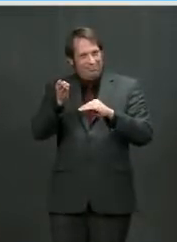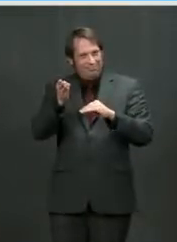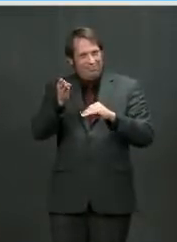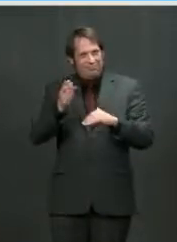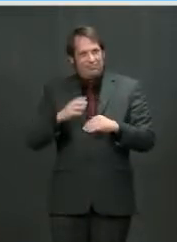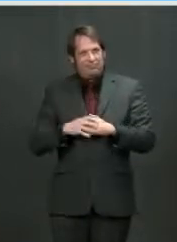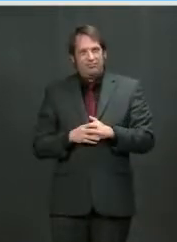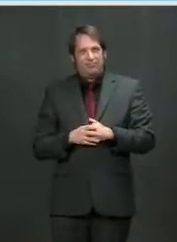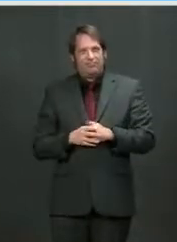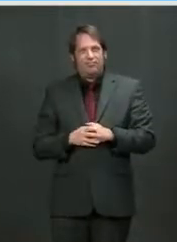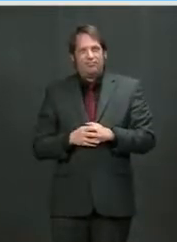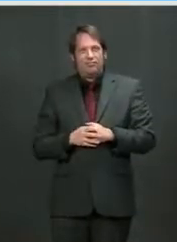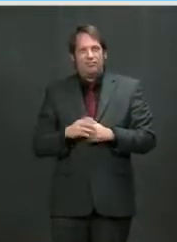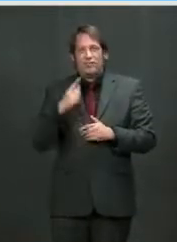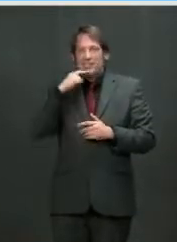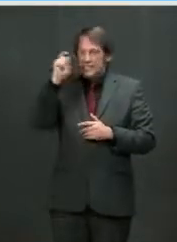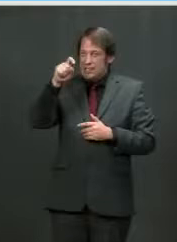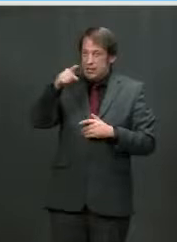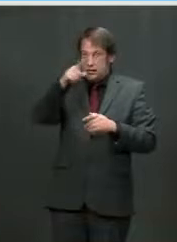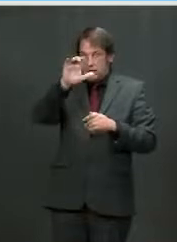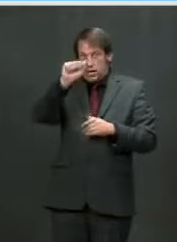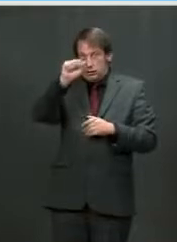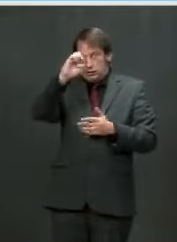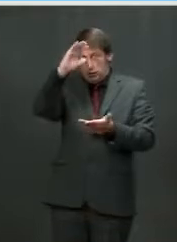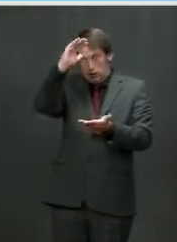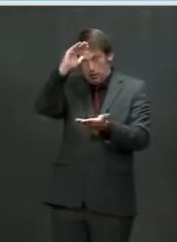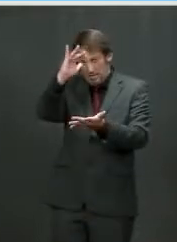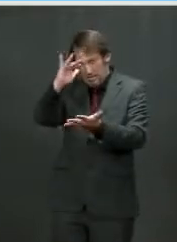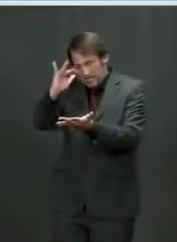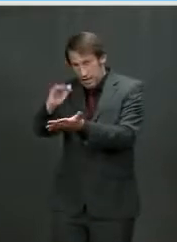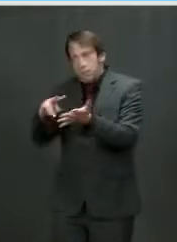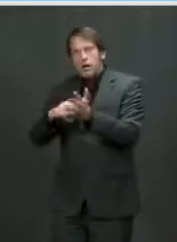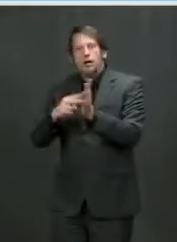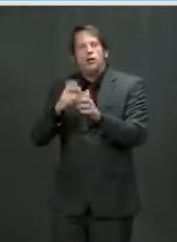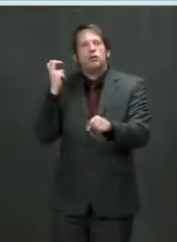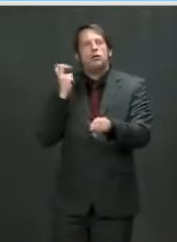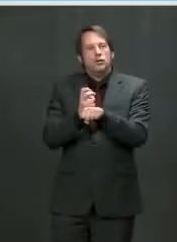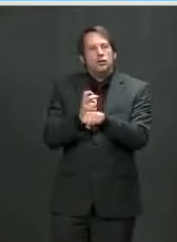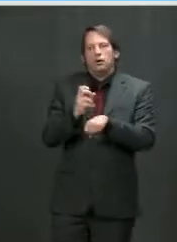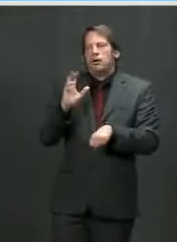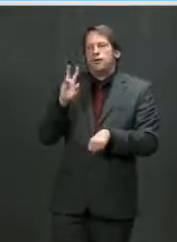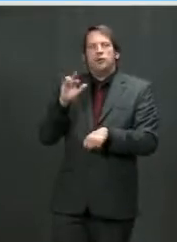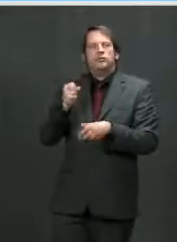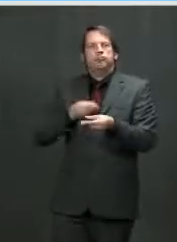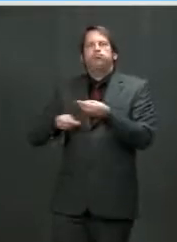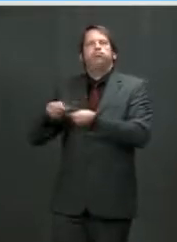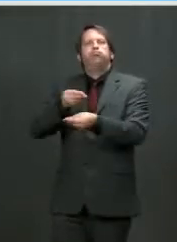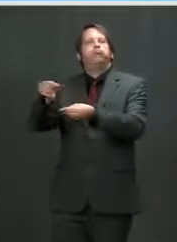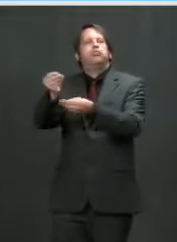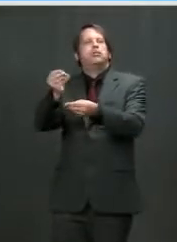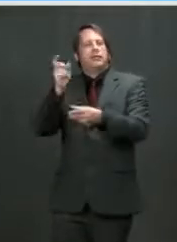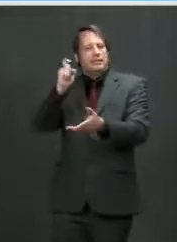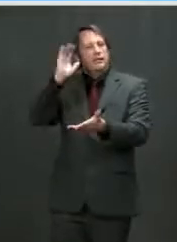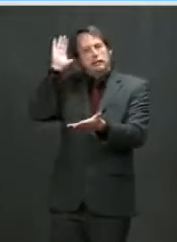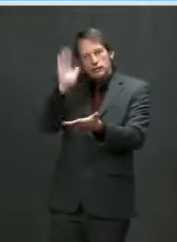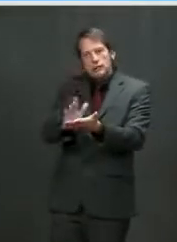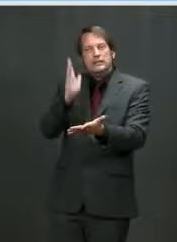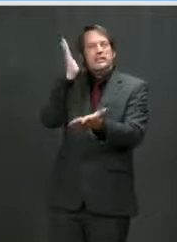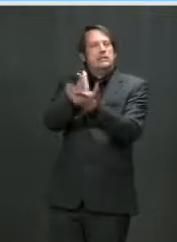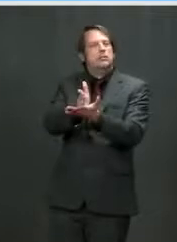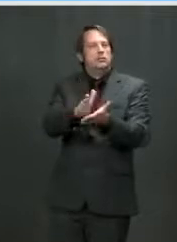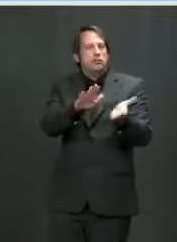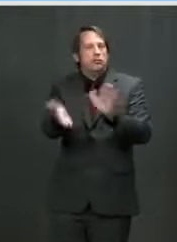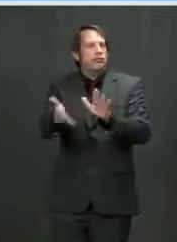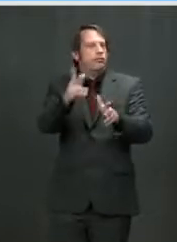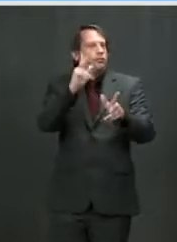circulating virus, to stop the emergence of variants, to stop hospitalizations, and ultimately to stop deaths. I'm really encouraged by these decreased numbers